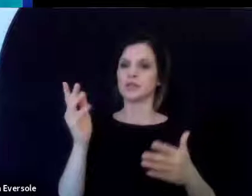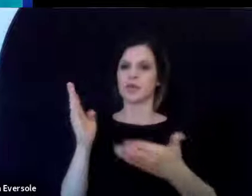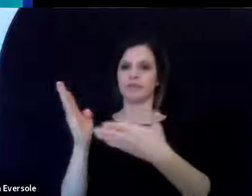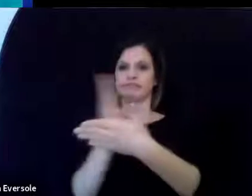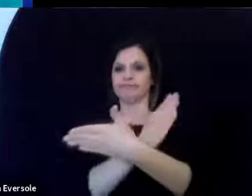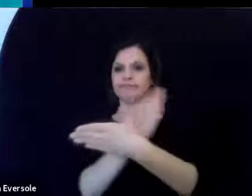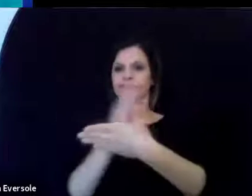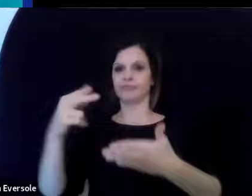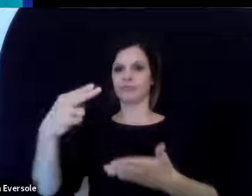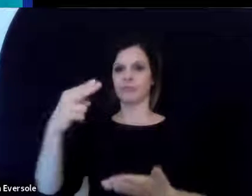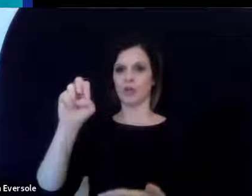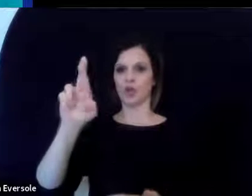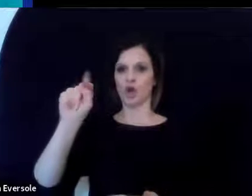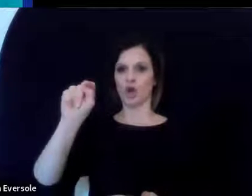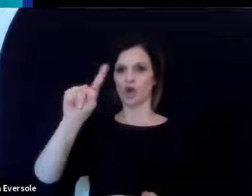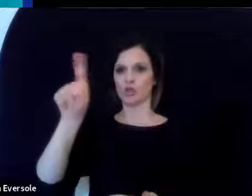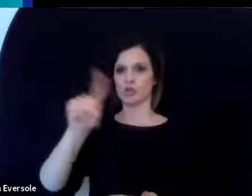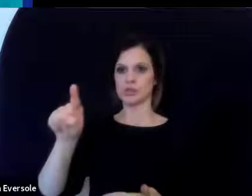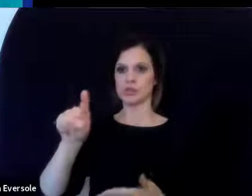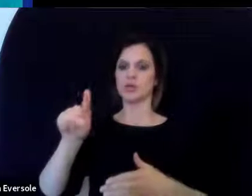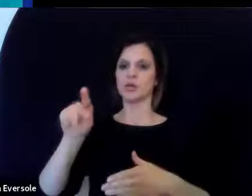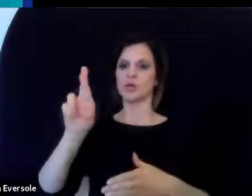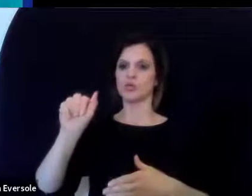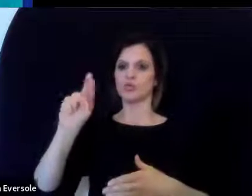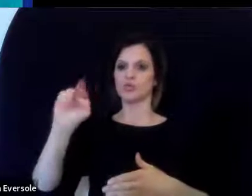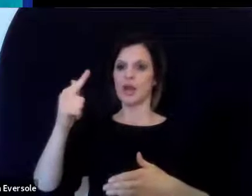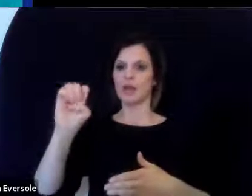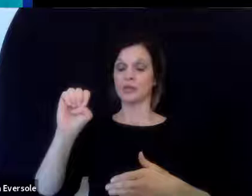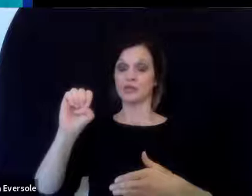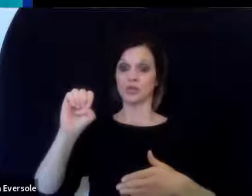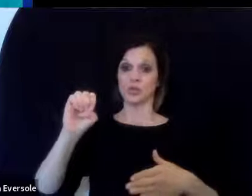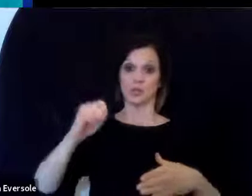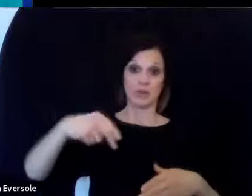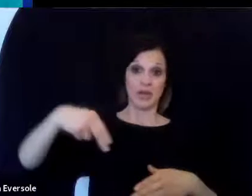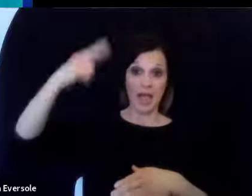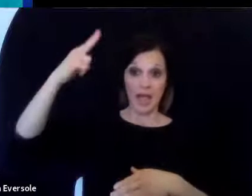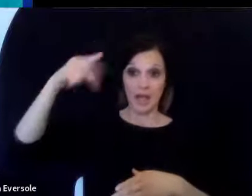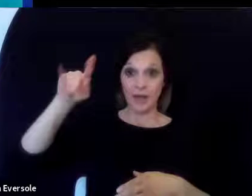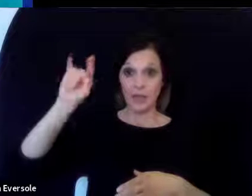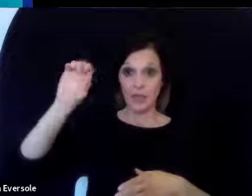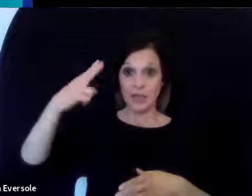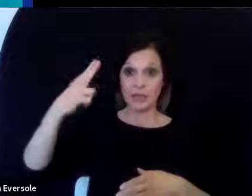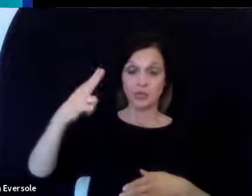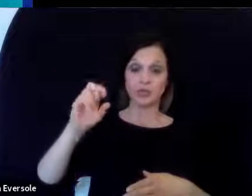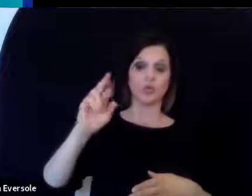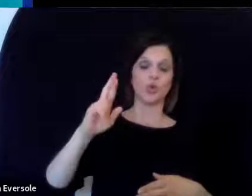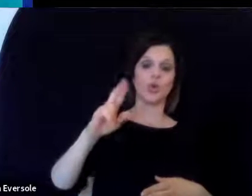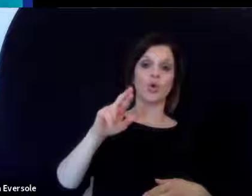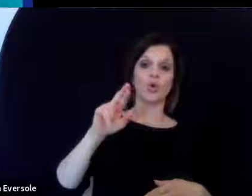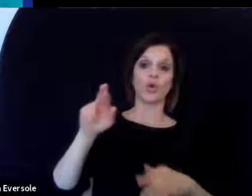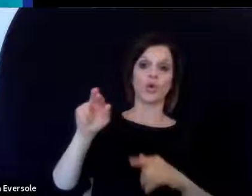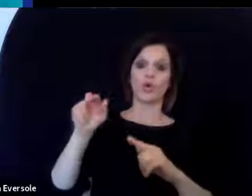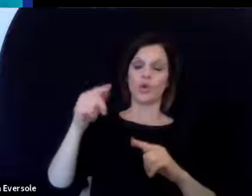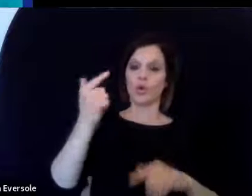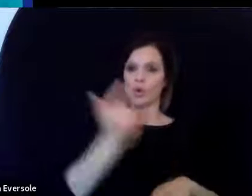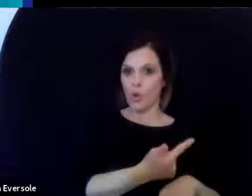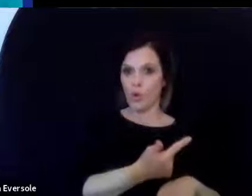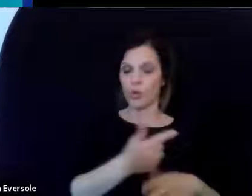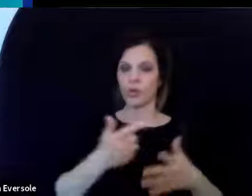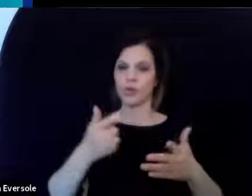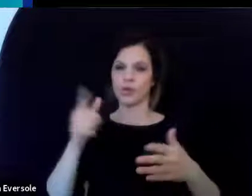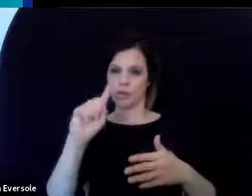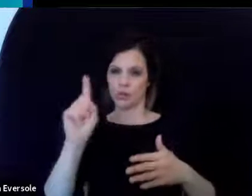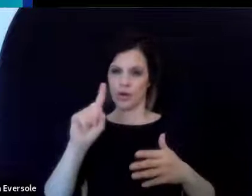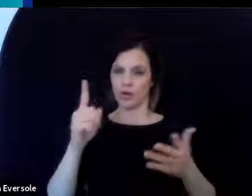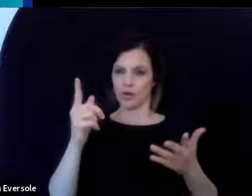low, and does that learner's hearing ability include that speech banana, the range of speech sounds? That's all.